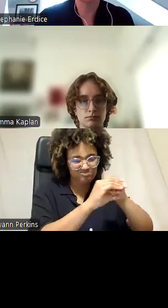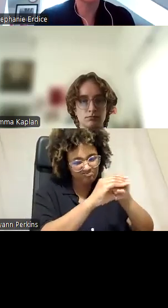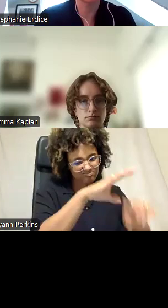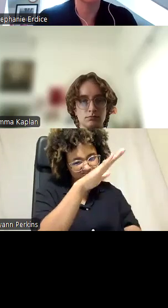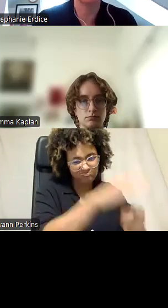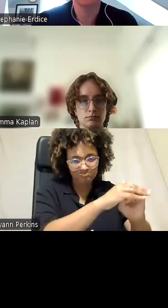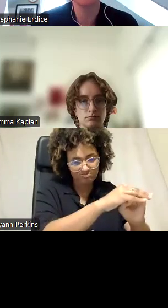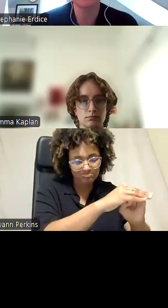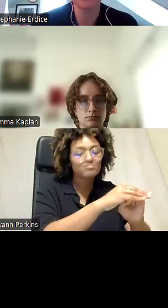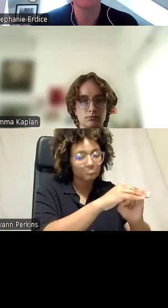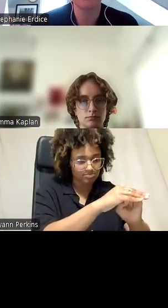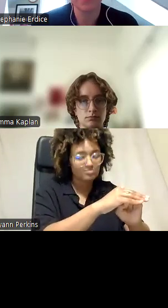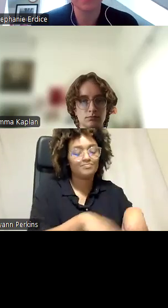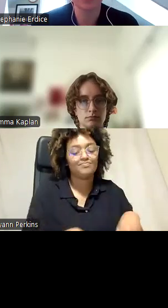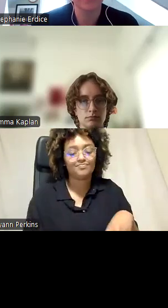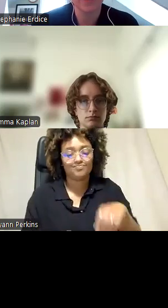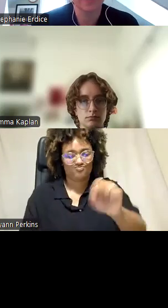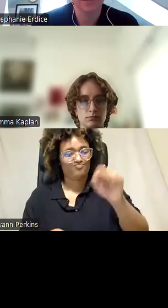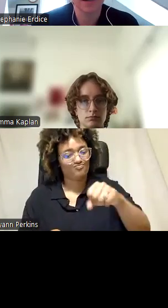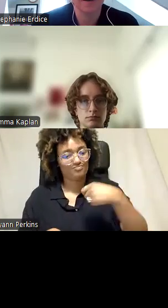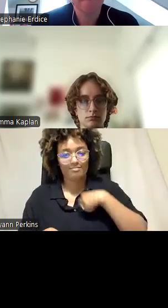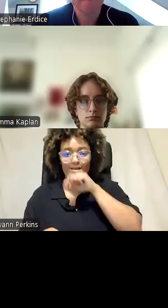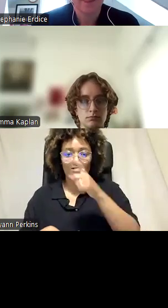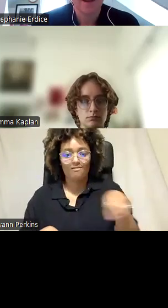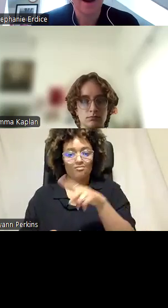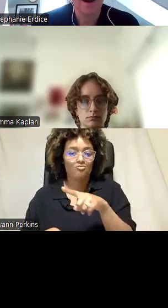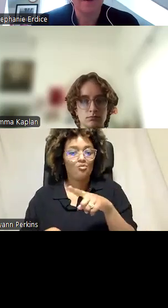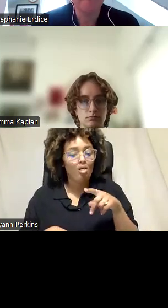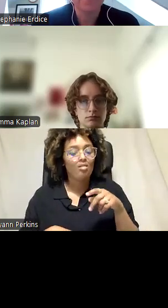into the savings and stocks and bonds and stuff, and I love it. That's a great answer.